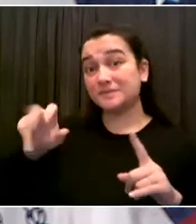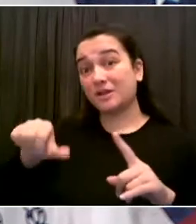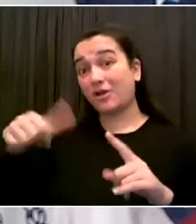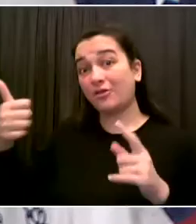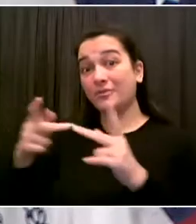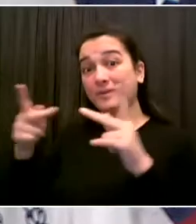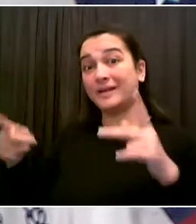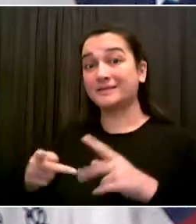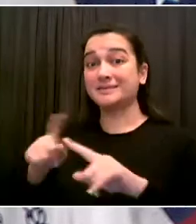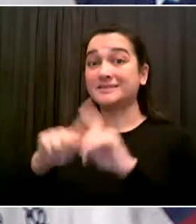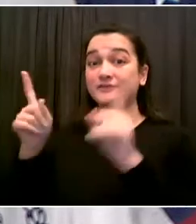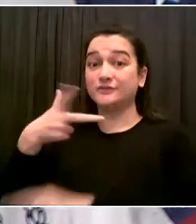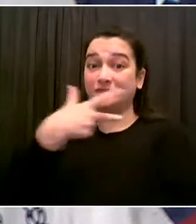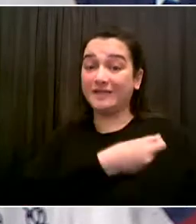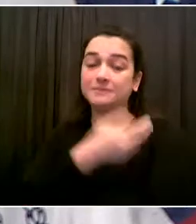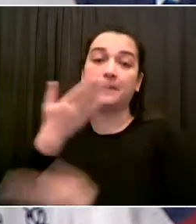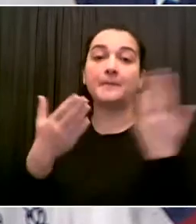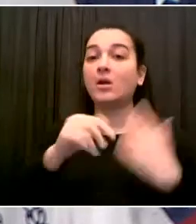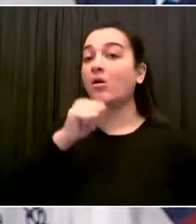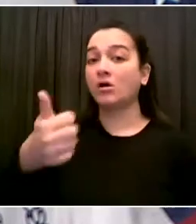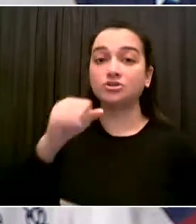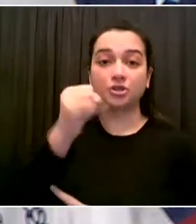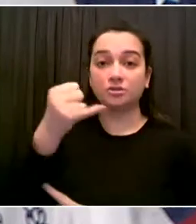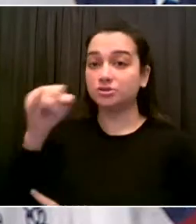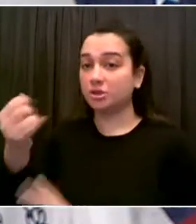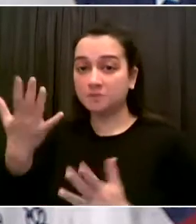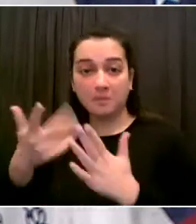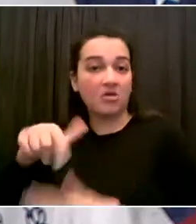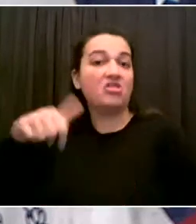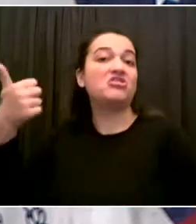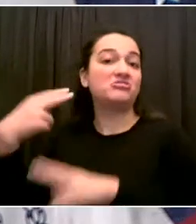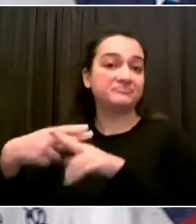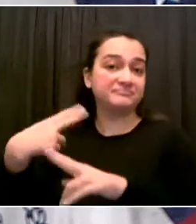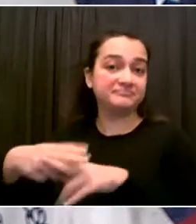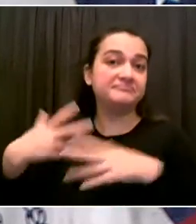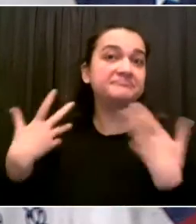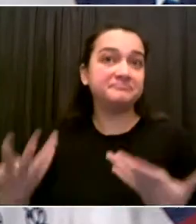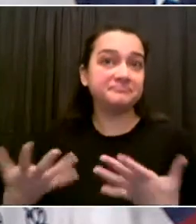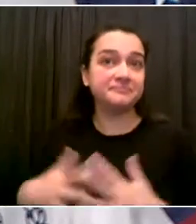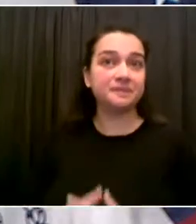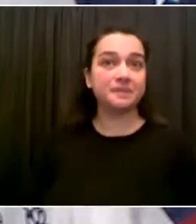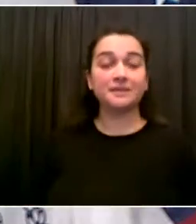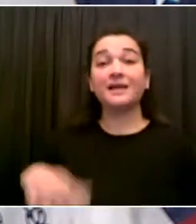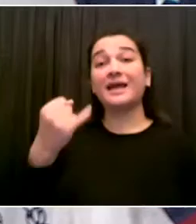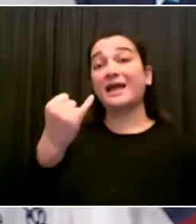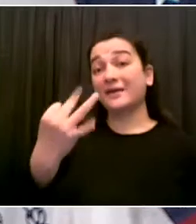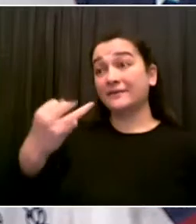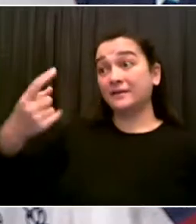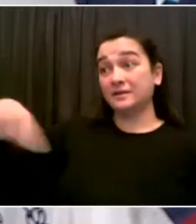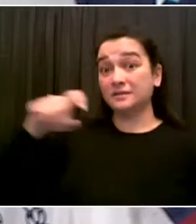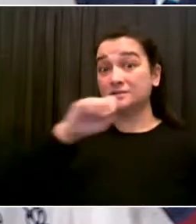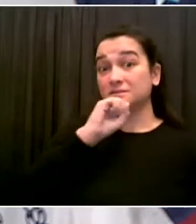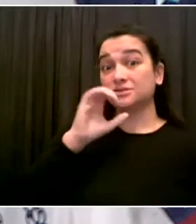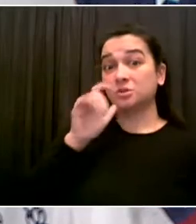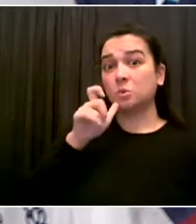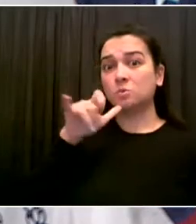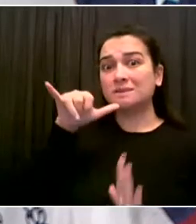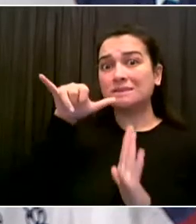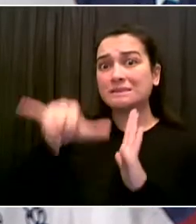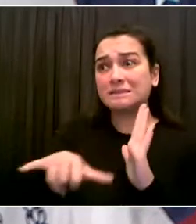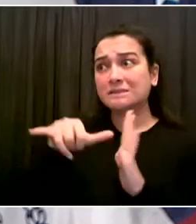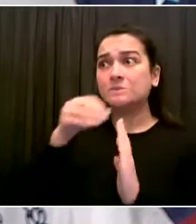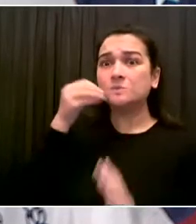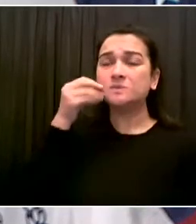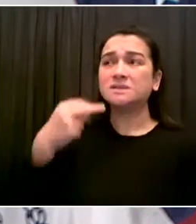initiative depended on Johnson & Johnson vaccine, so that will have to be suspended for now. We want to get back to that as quickly as possible, but we need,